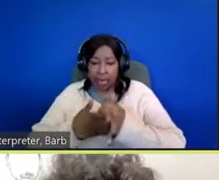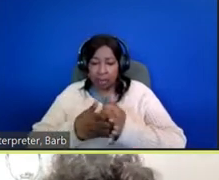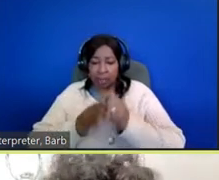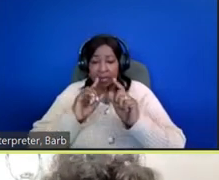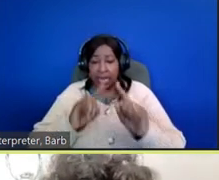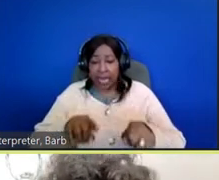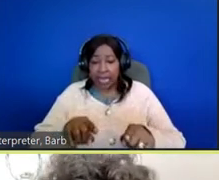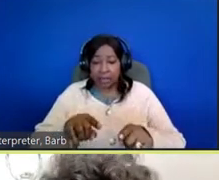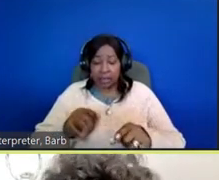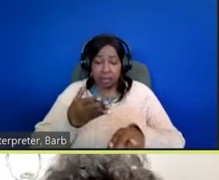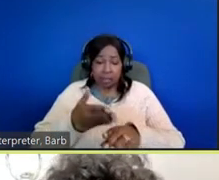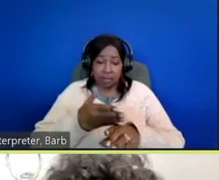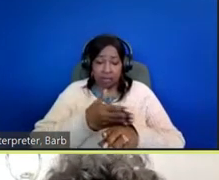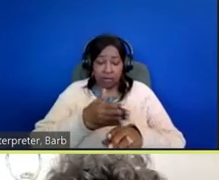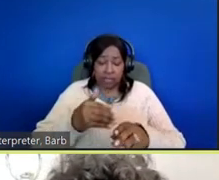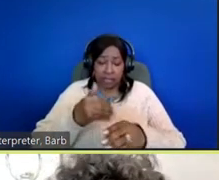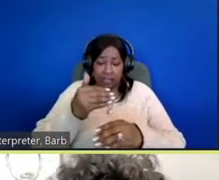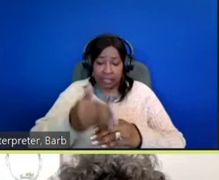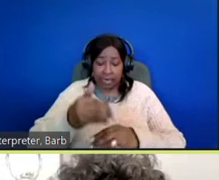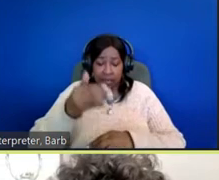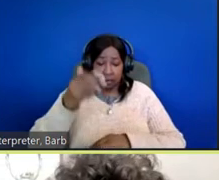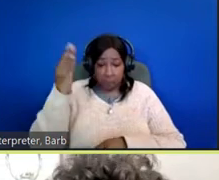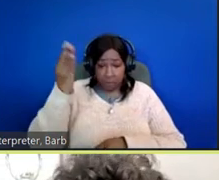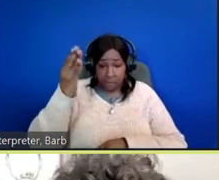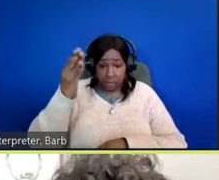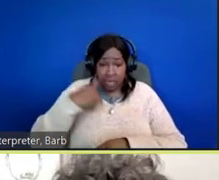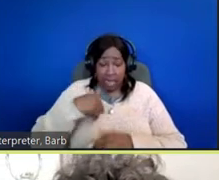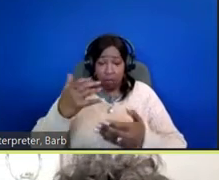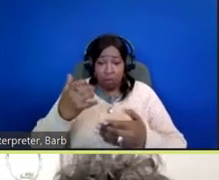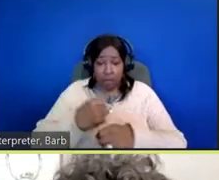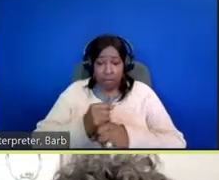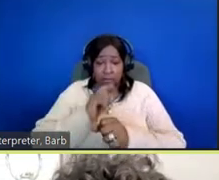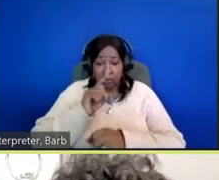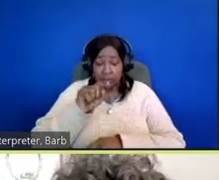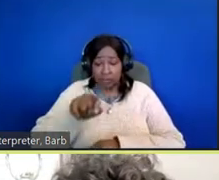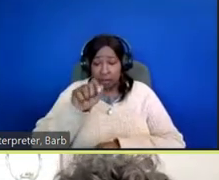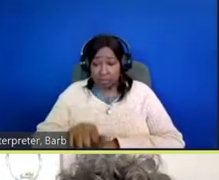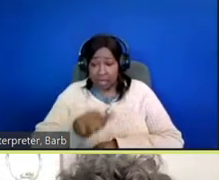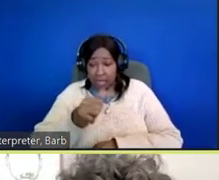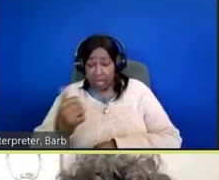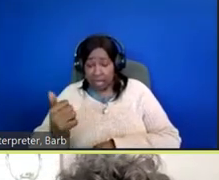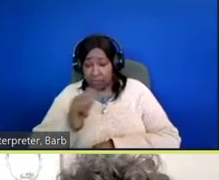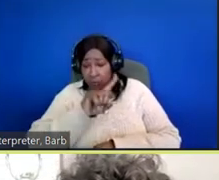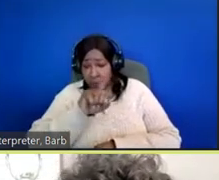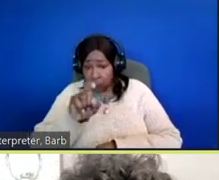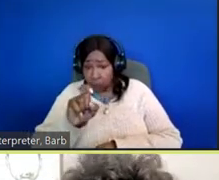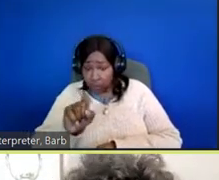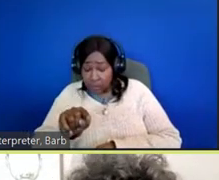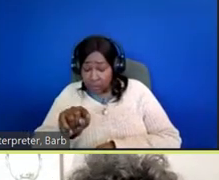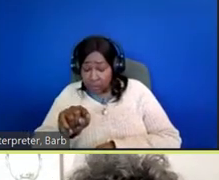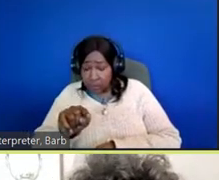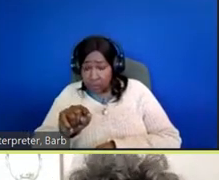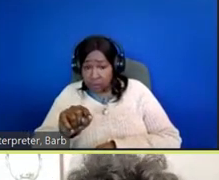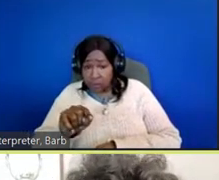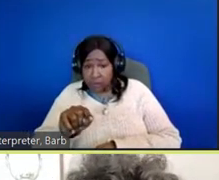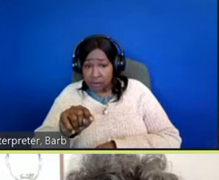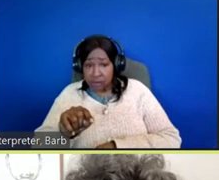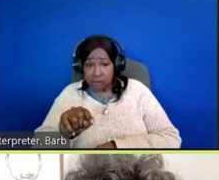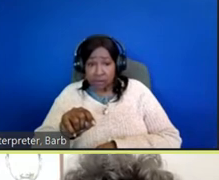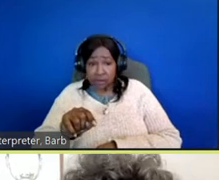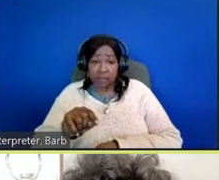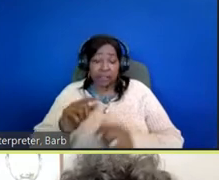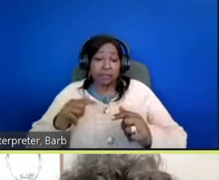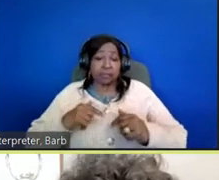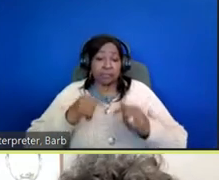next presentation, I just want to make sure, are there any other questions that would like to be asked at the